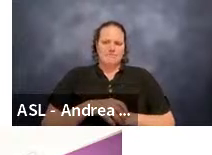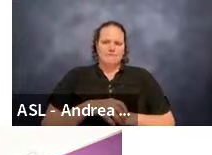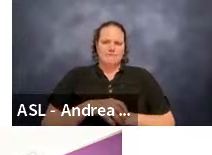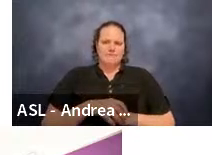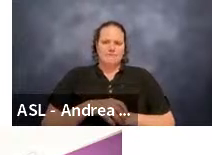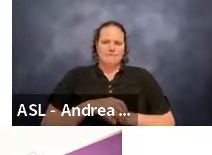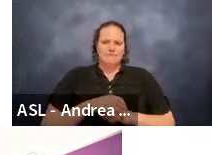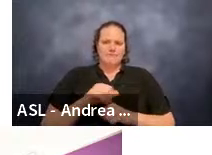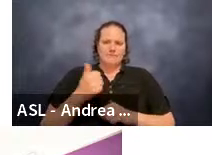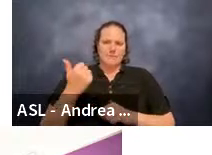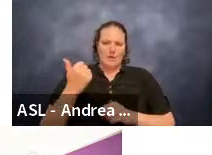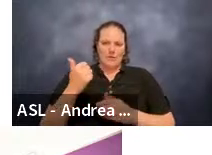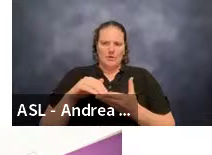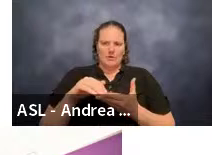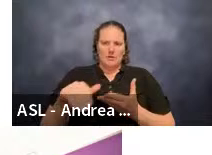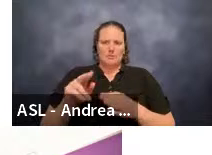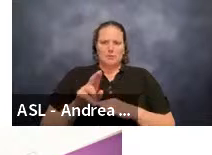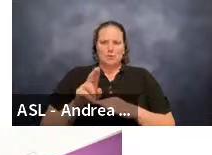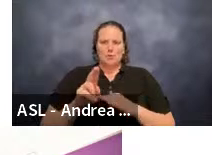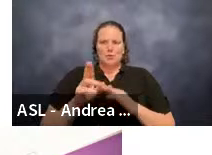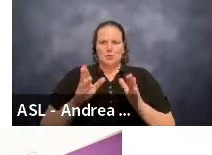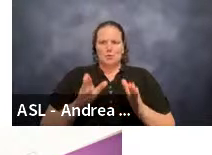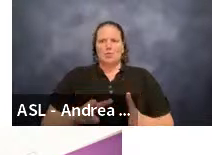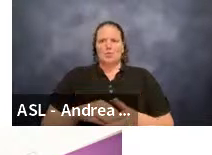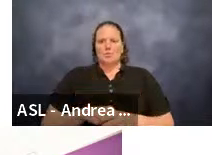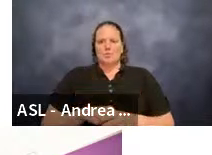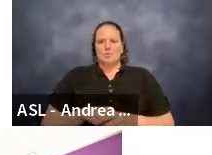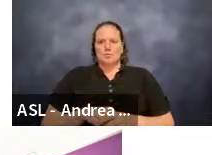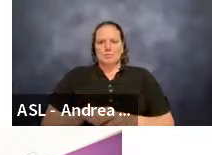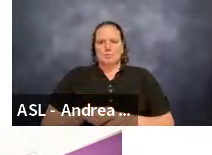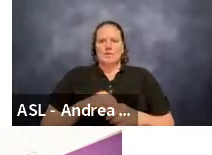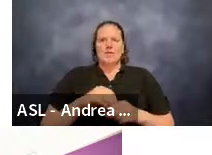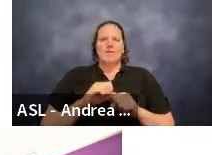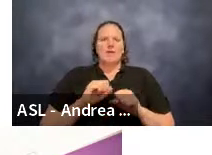other exempt sort of users of our system.